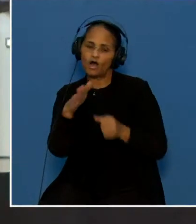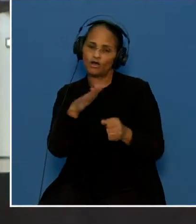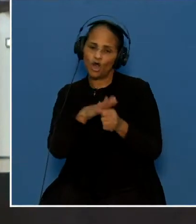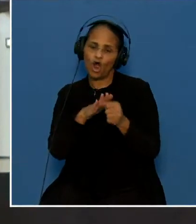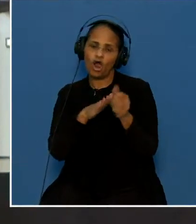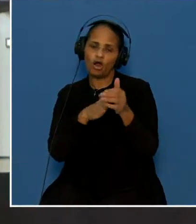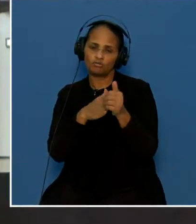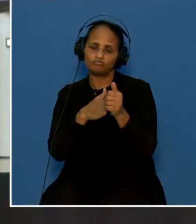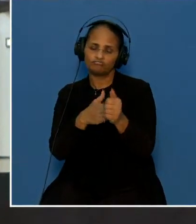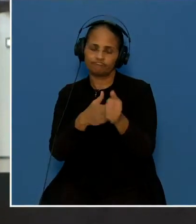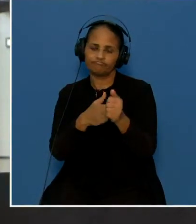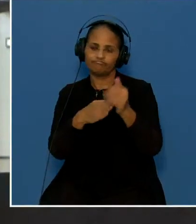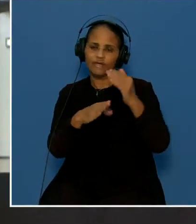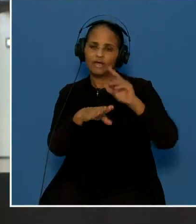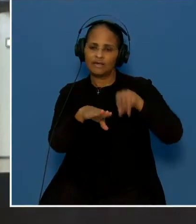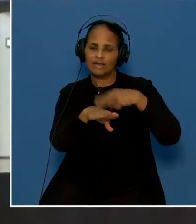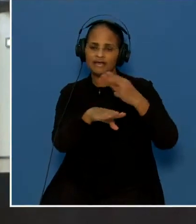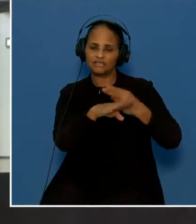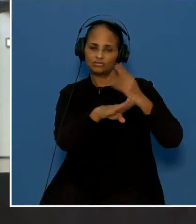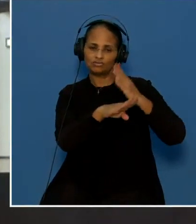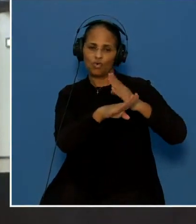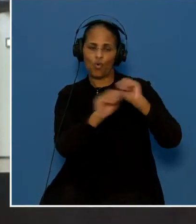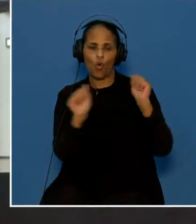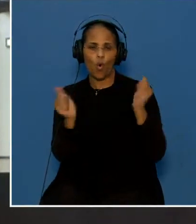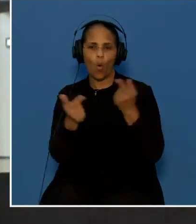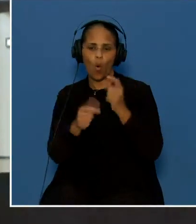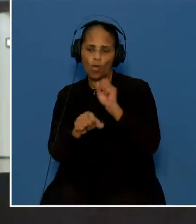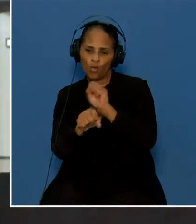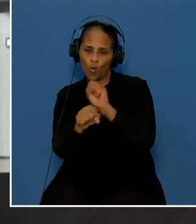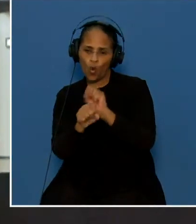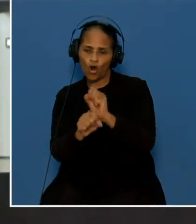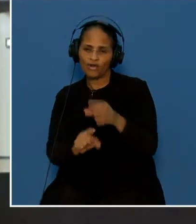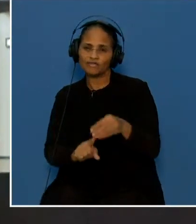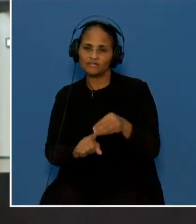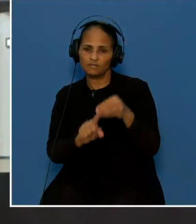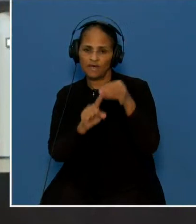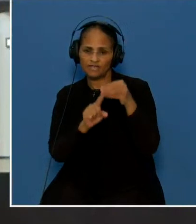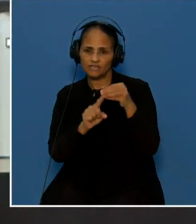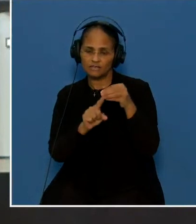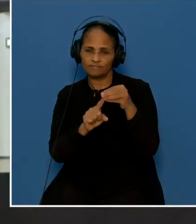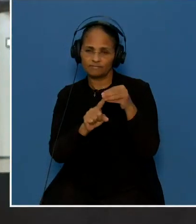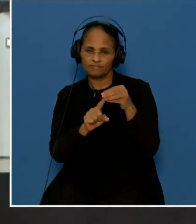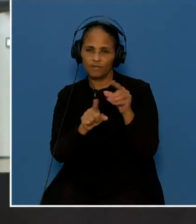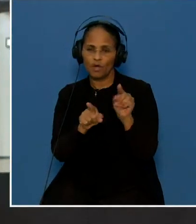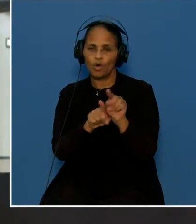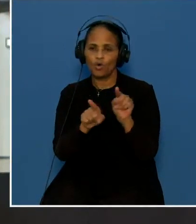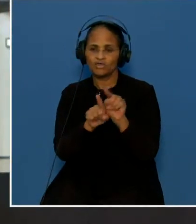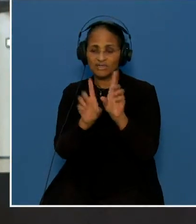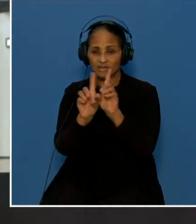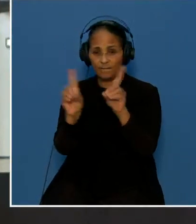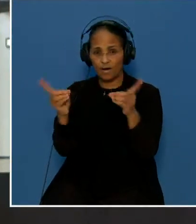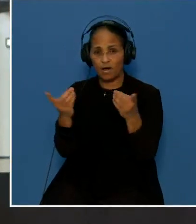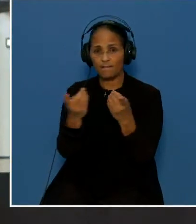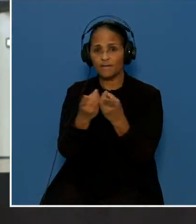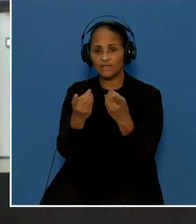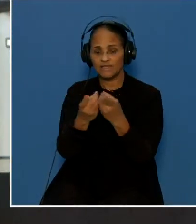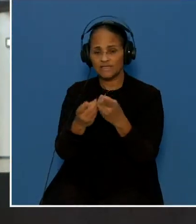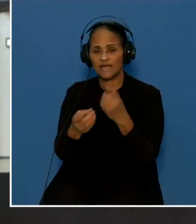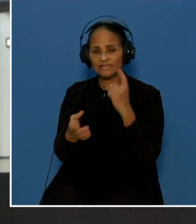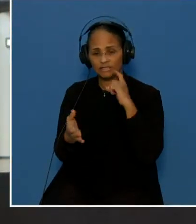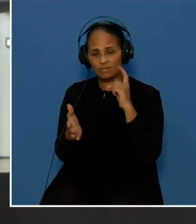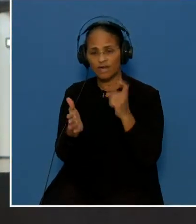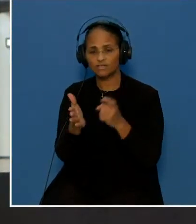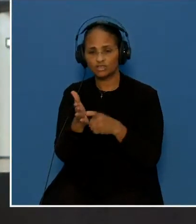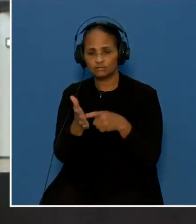Ministry of National Security for all their work, and especially referencing all the departments that Minister Ming mentioned